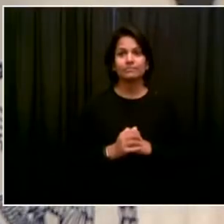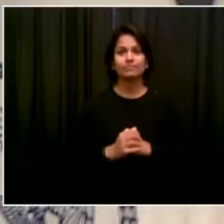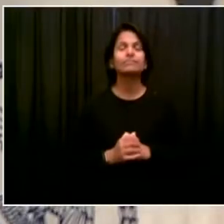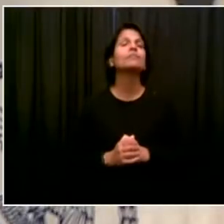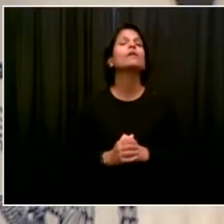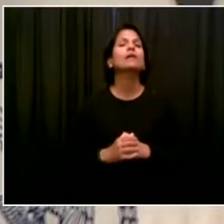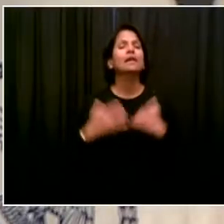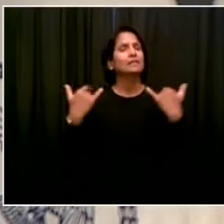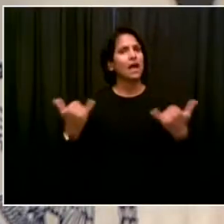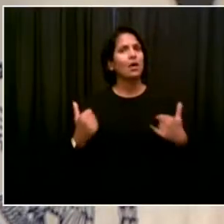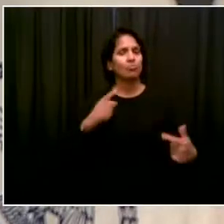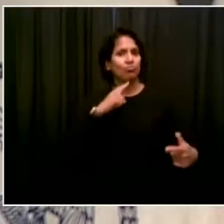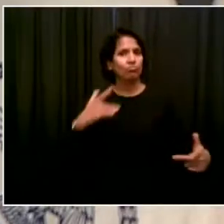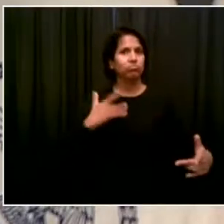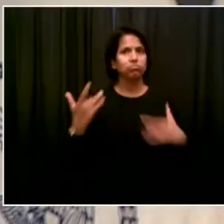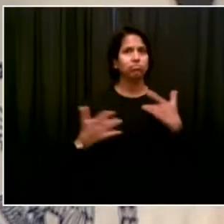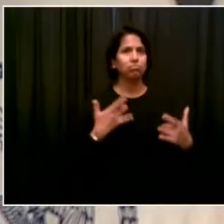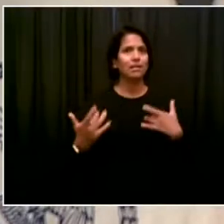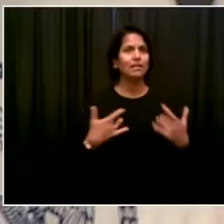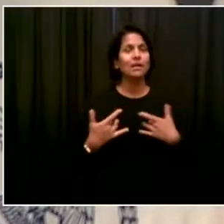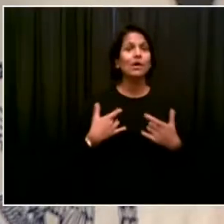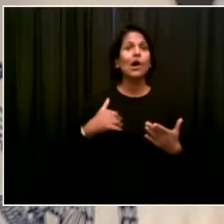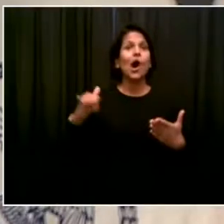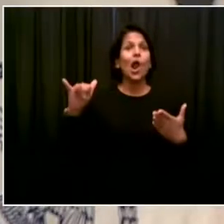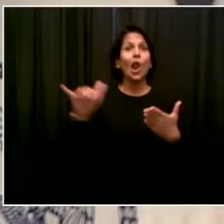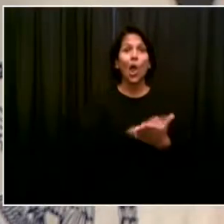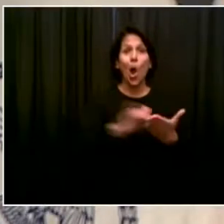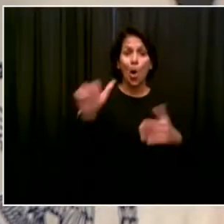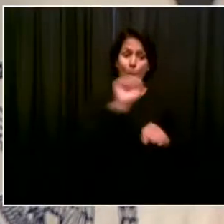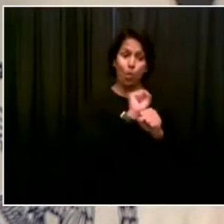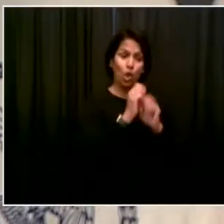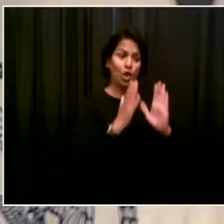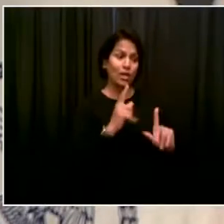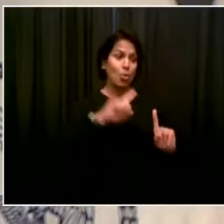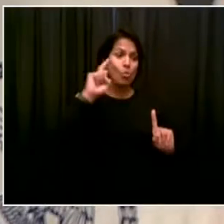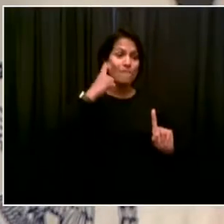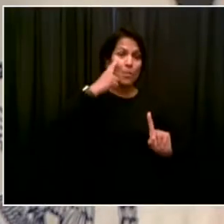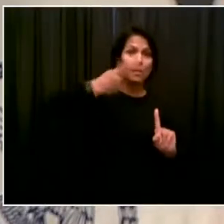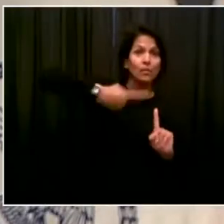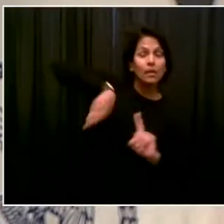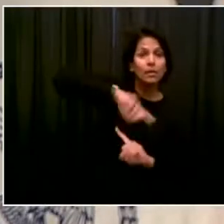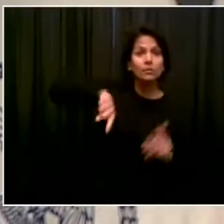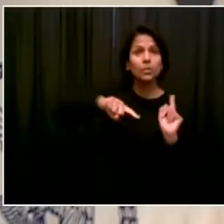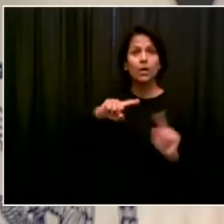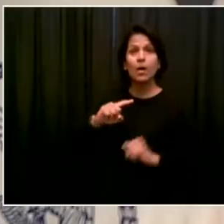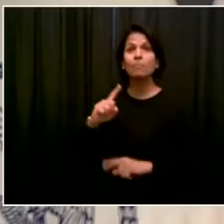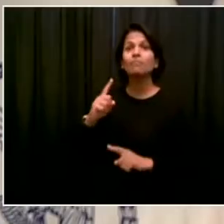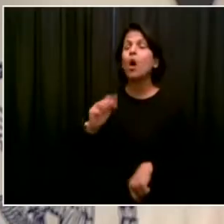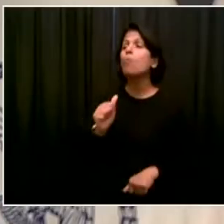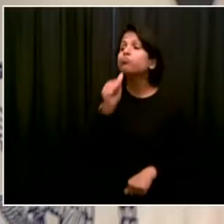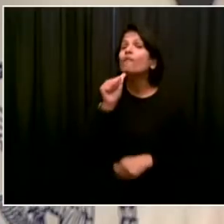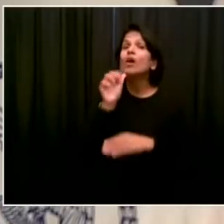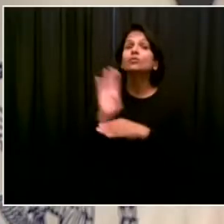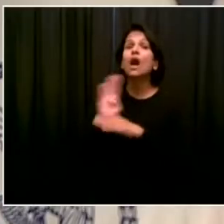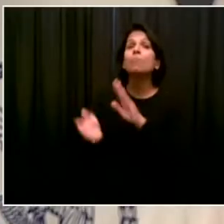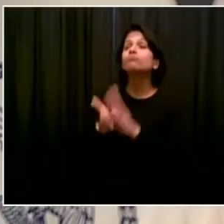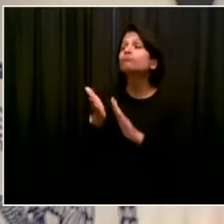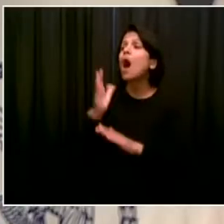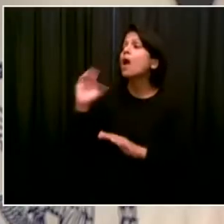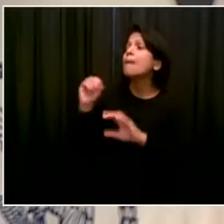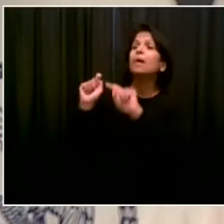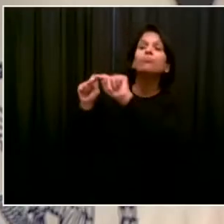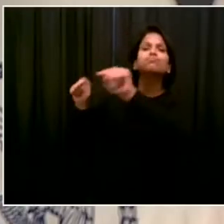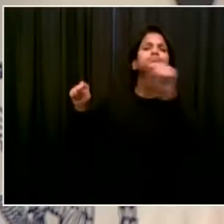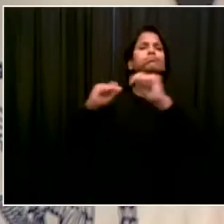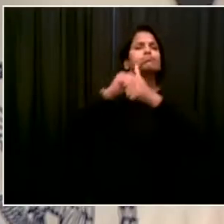private sector, come on, government's been leading the way. The Biden administration, to their great credit, leading the way. The city of New